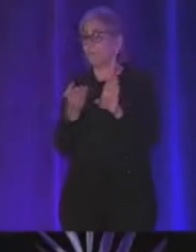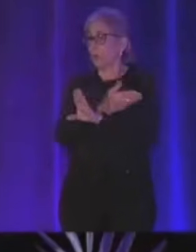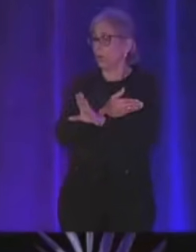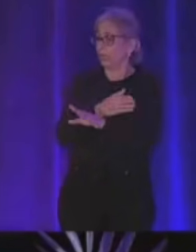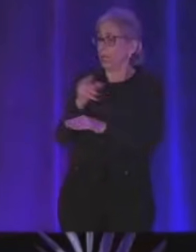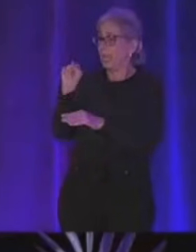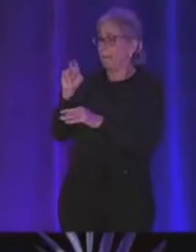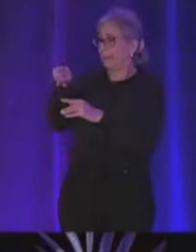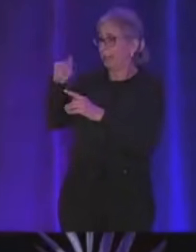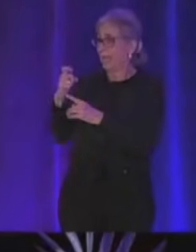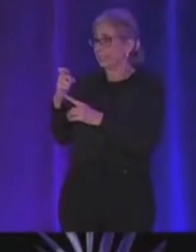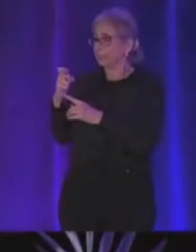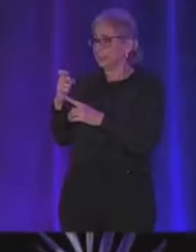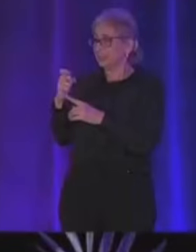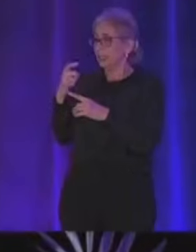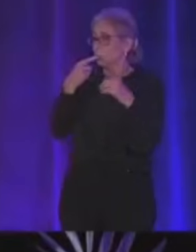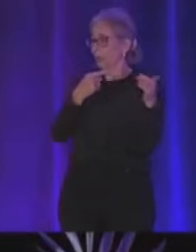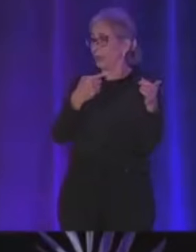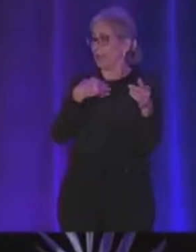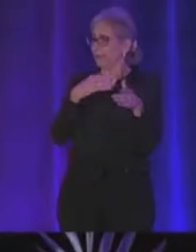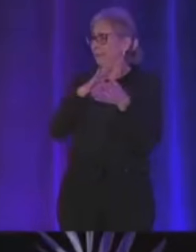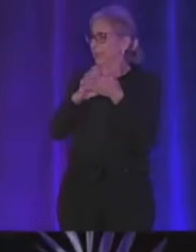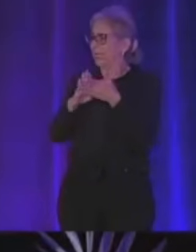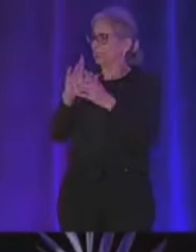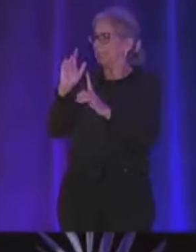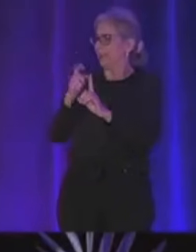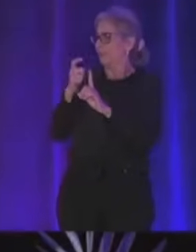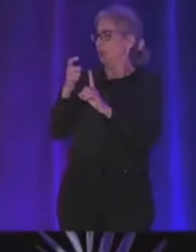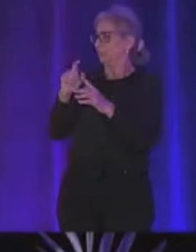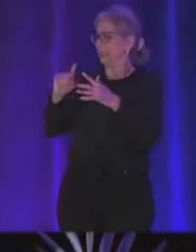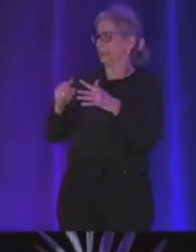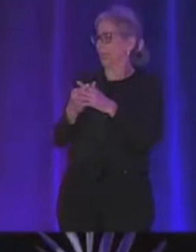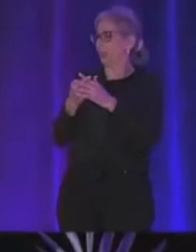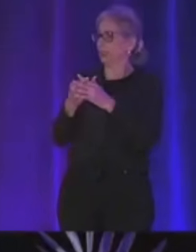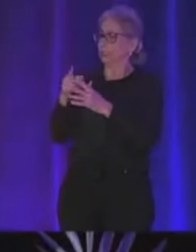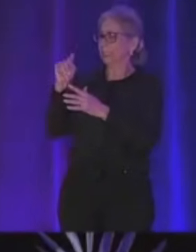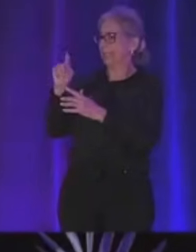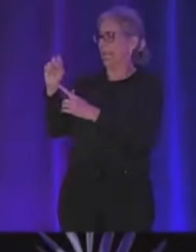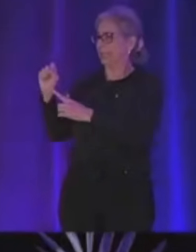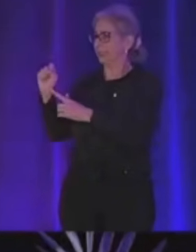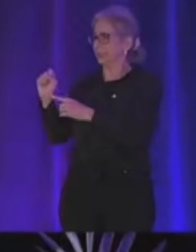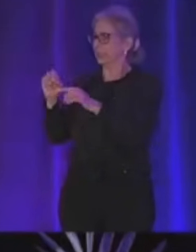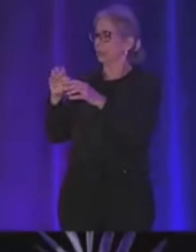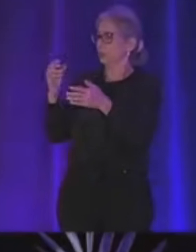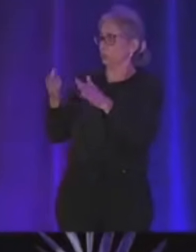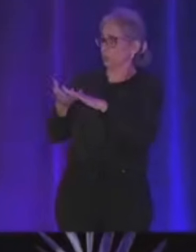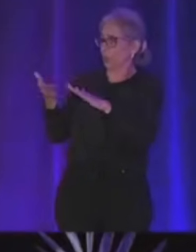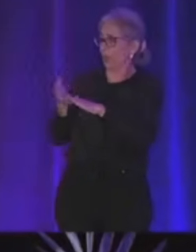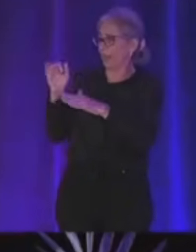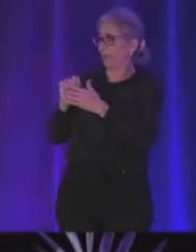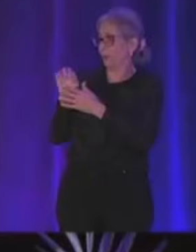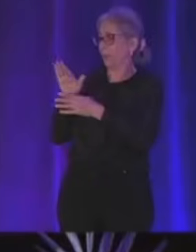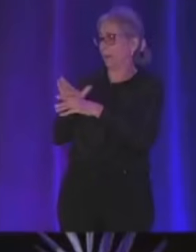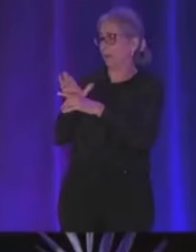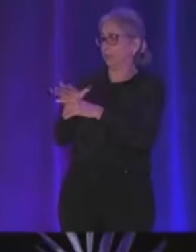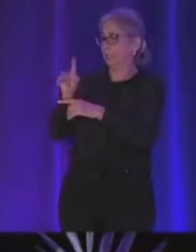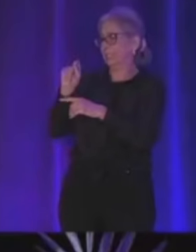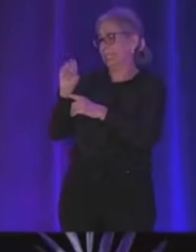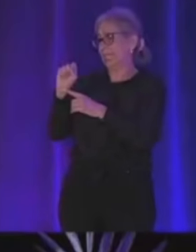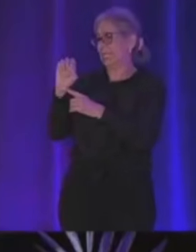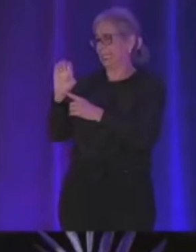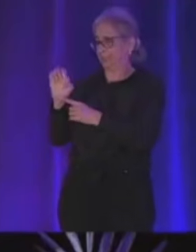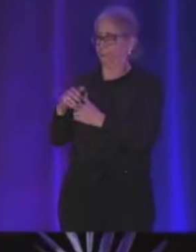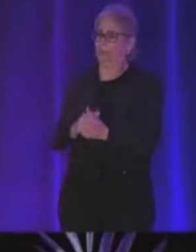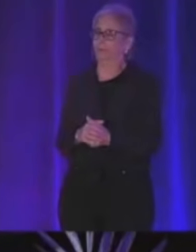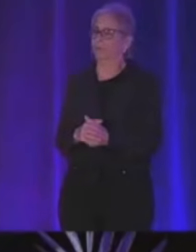npx tsc -- init will give you like the nice default starter ts config, and then you can run the TypeScript compiler tsc.